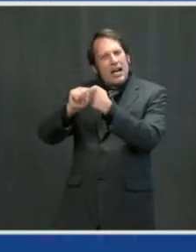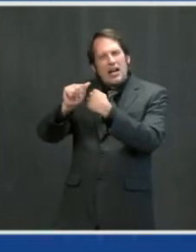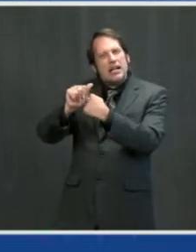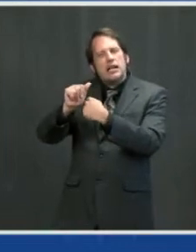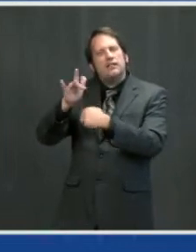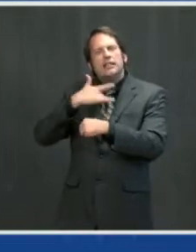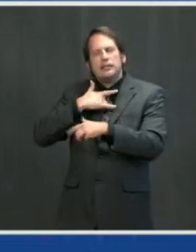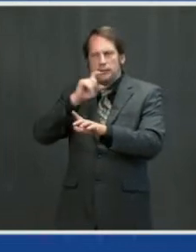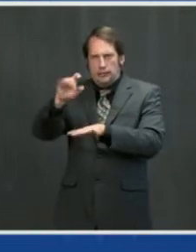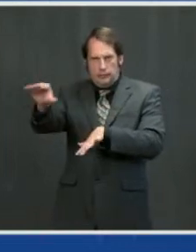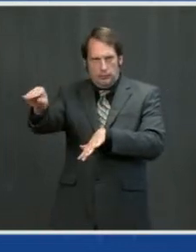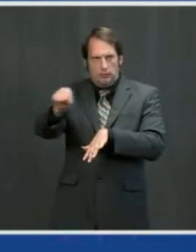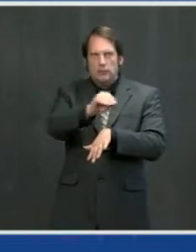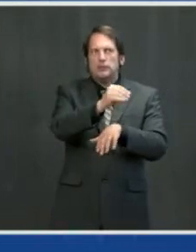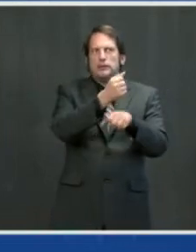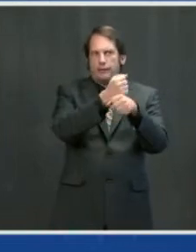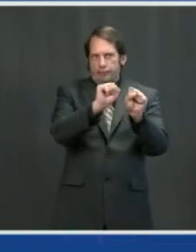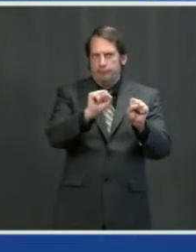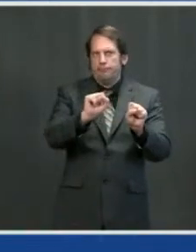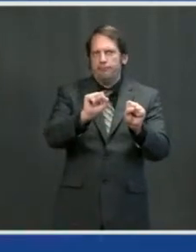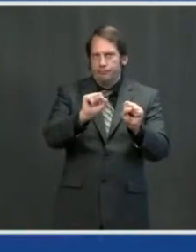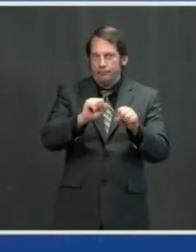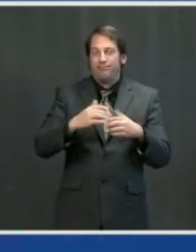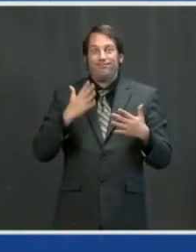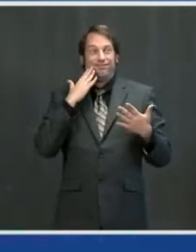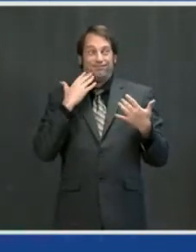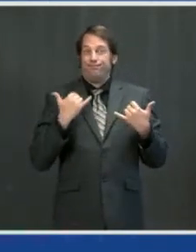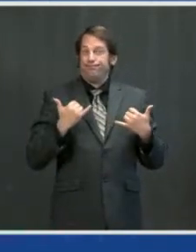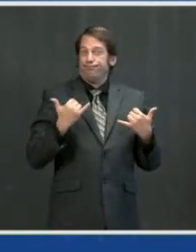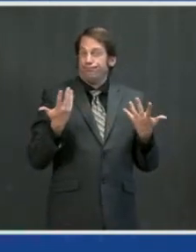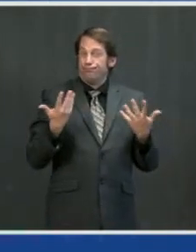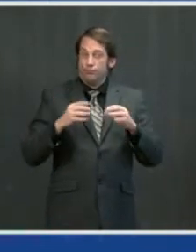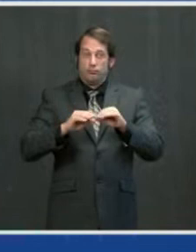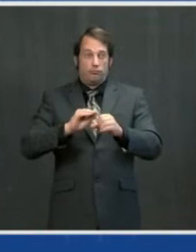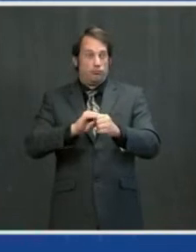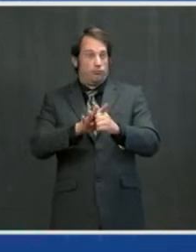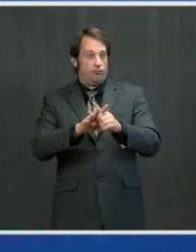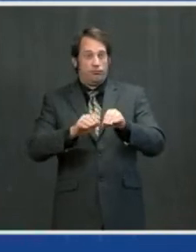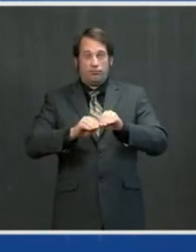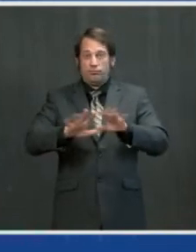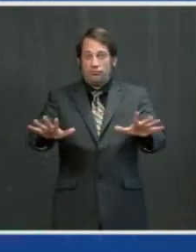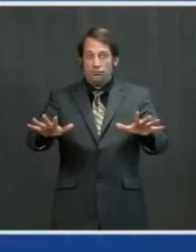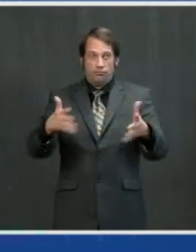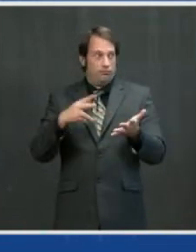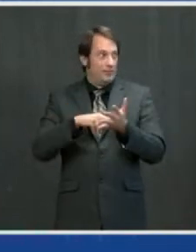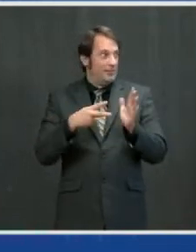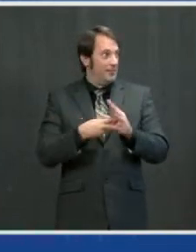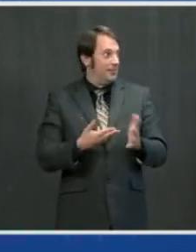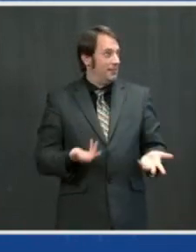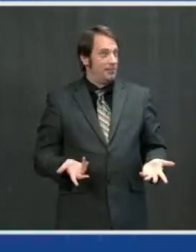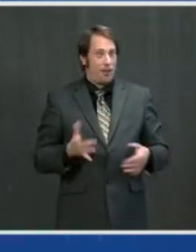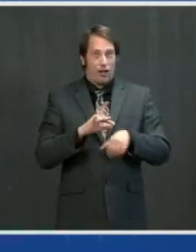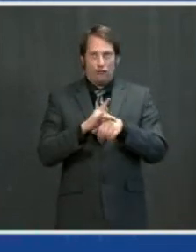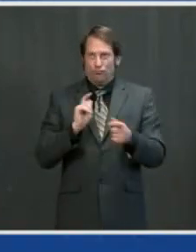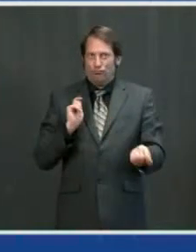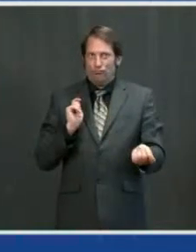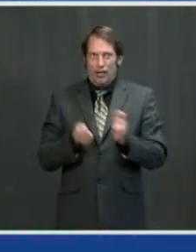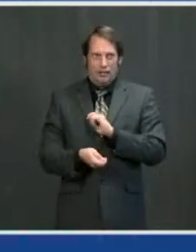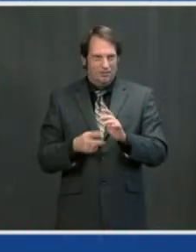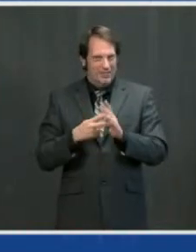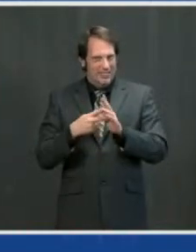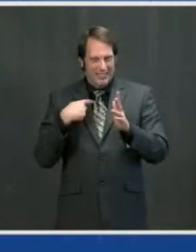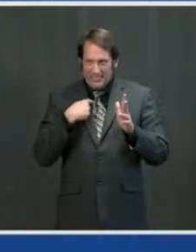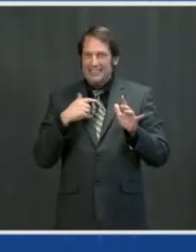international community, such as COVID-19 and climate change, Japan and the U.S. are mutually